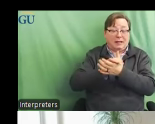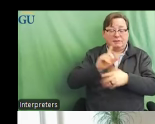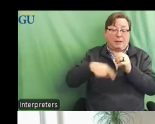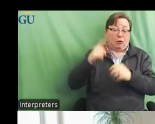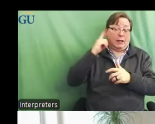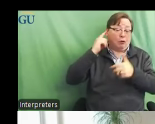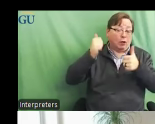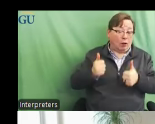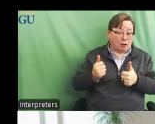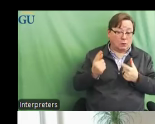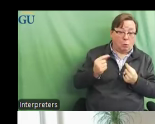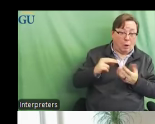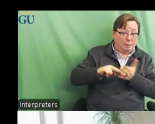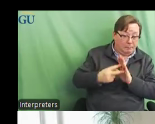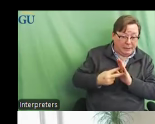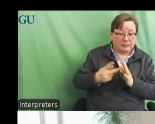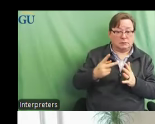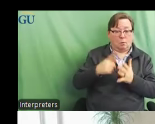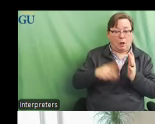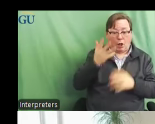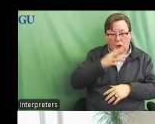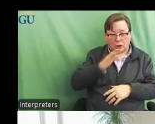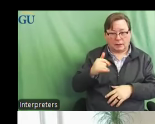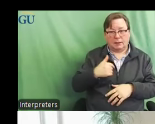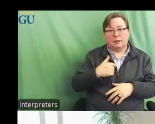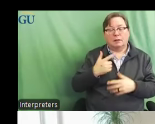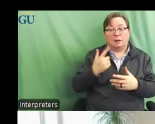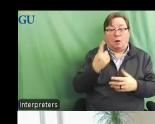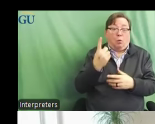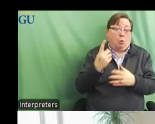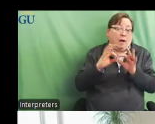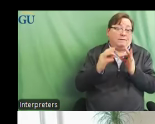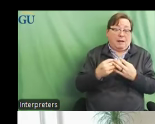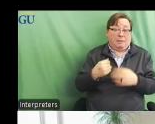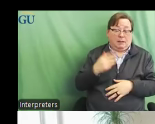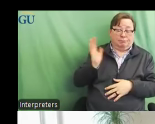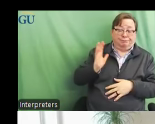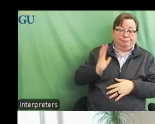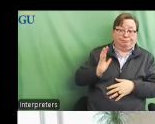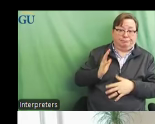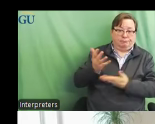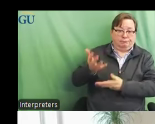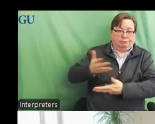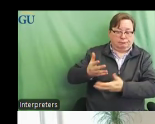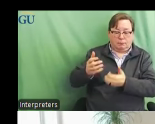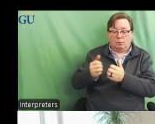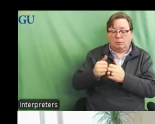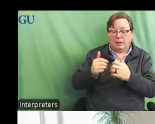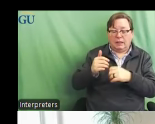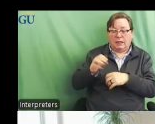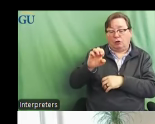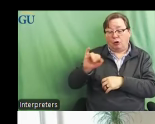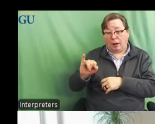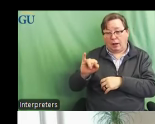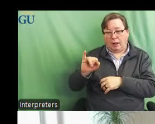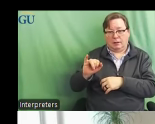that looks like. Just anecdotally, one of the families that I worked with in early intervention whose child came to our